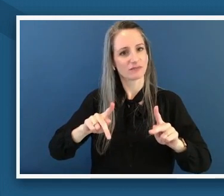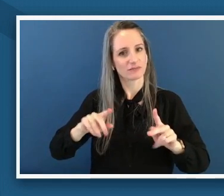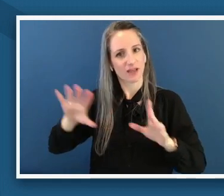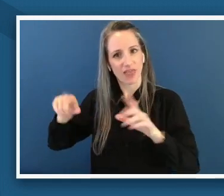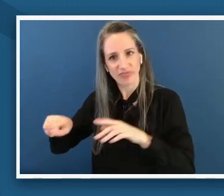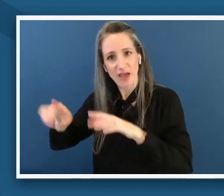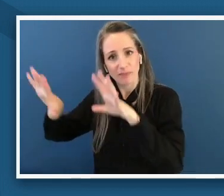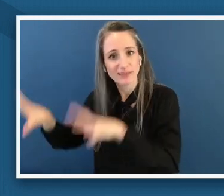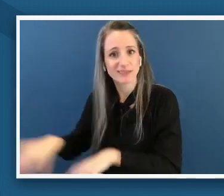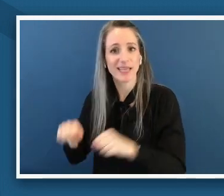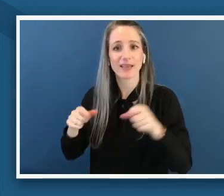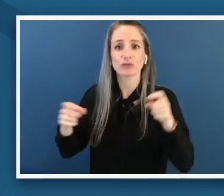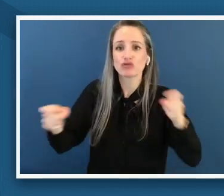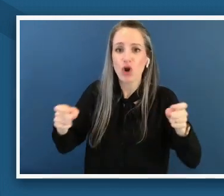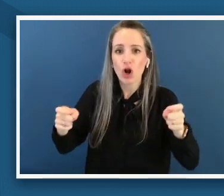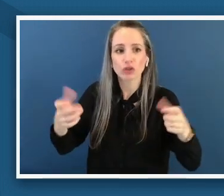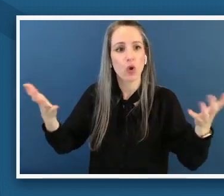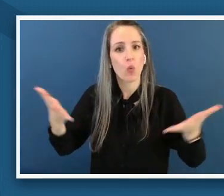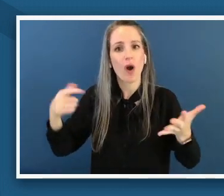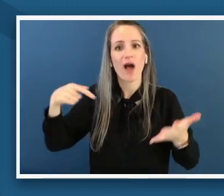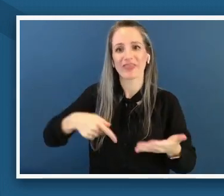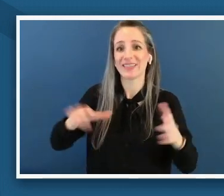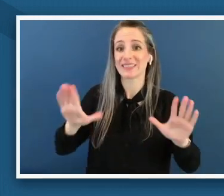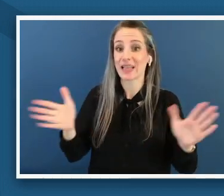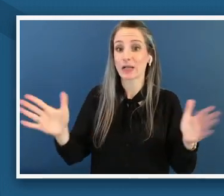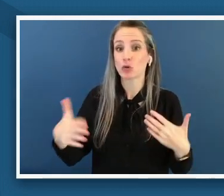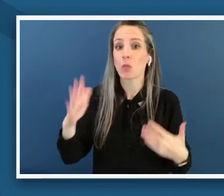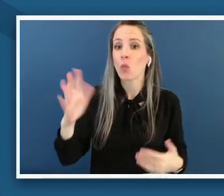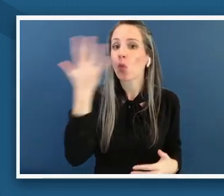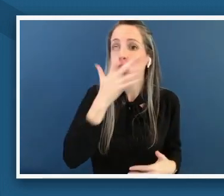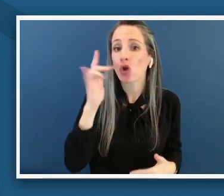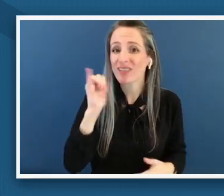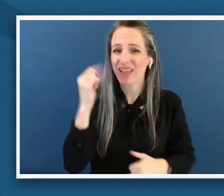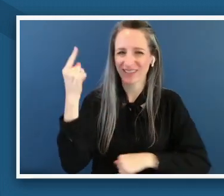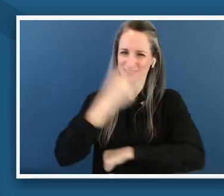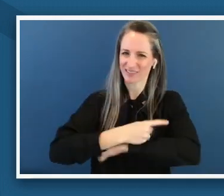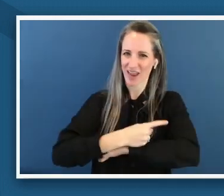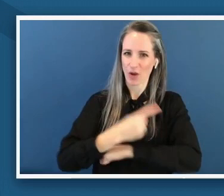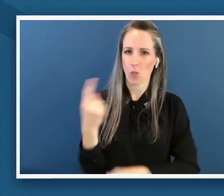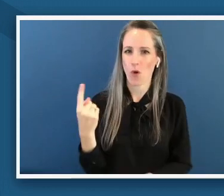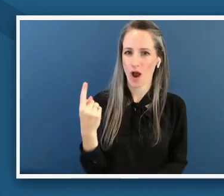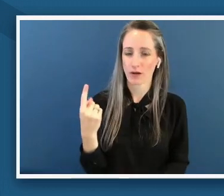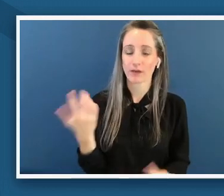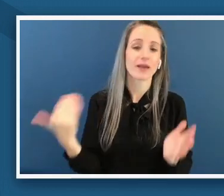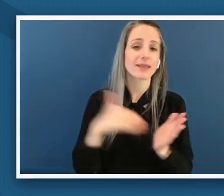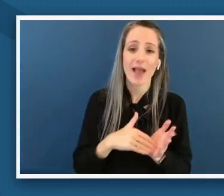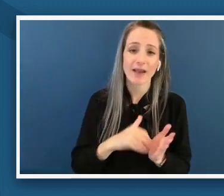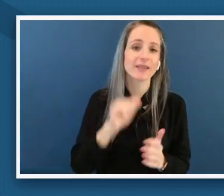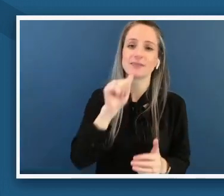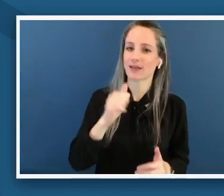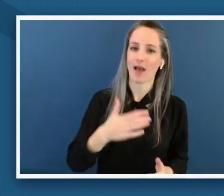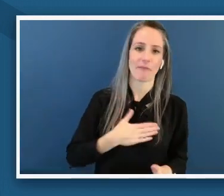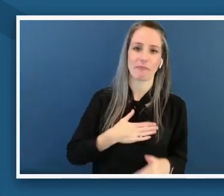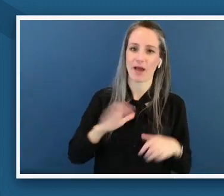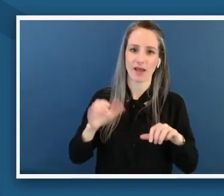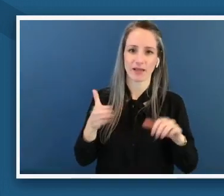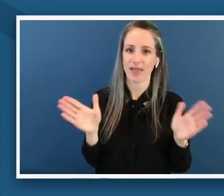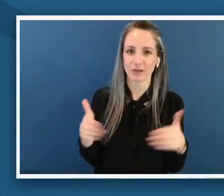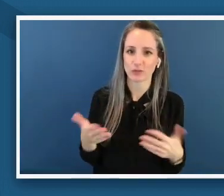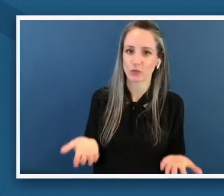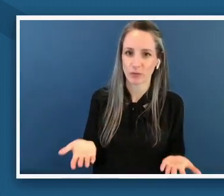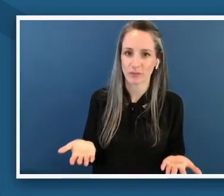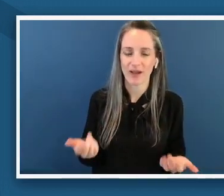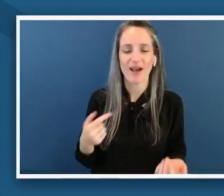this classroom looks like on day one. Because again, it's not my classroom. I always tell people they got to